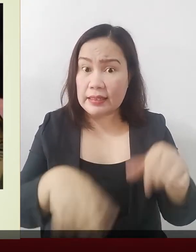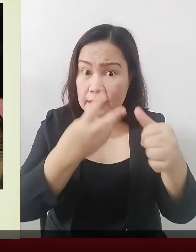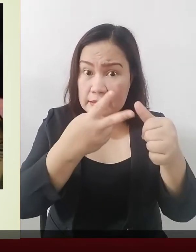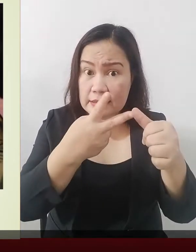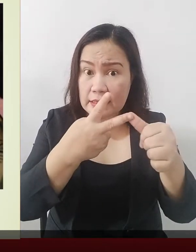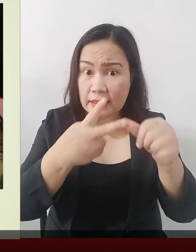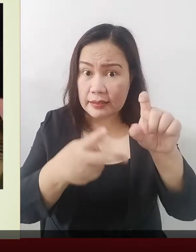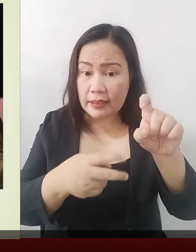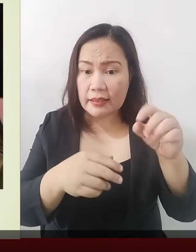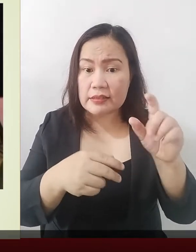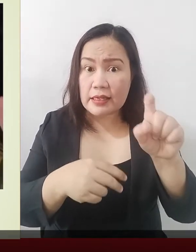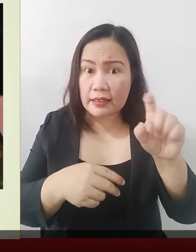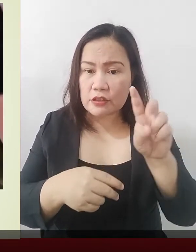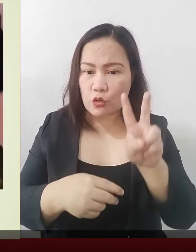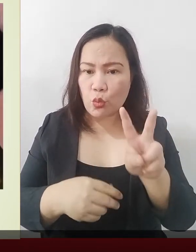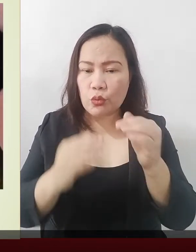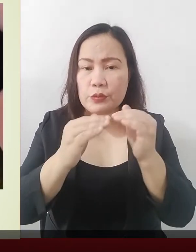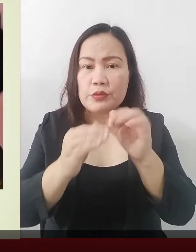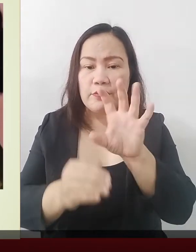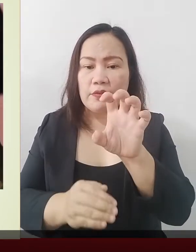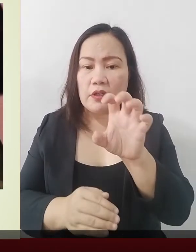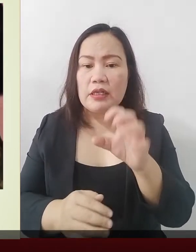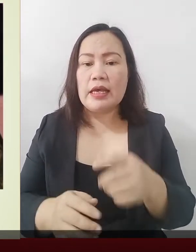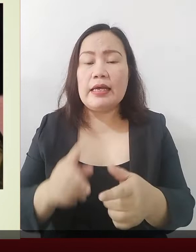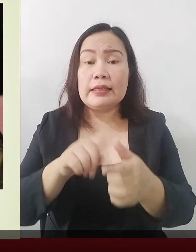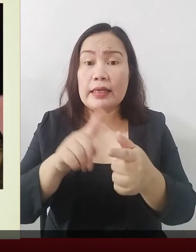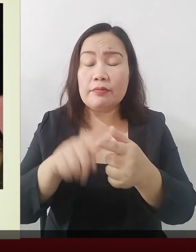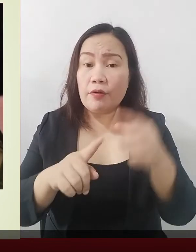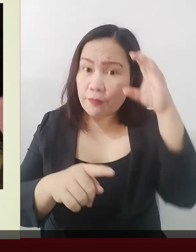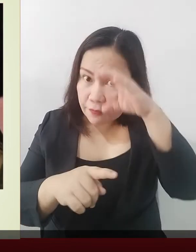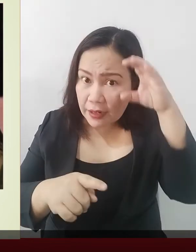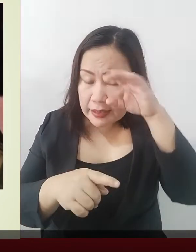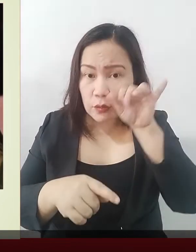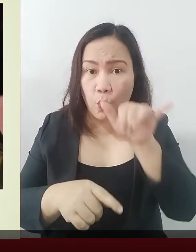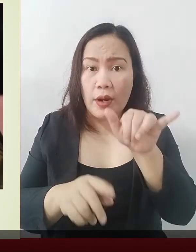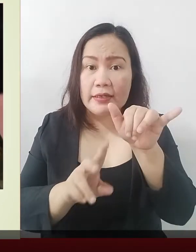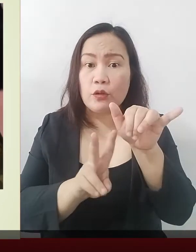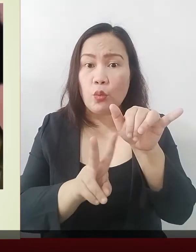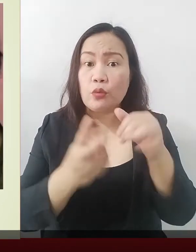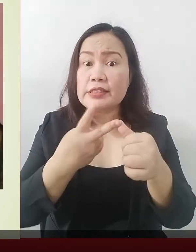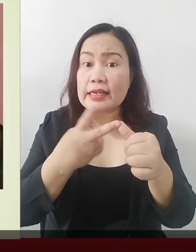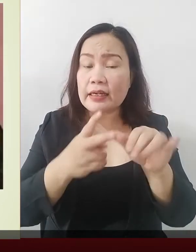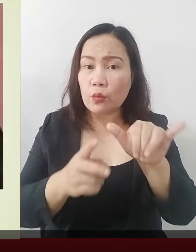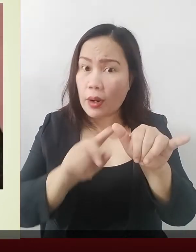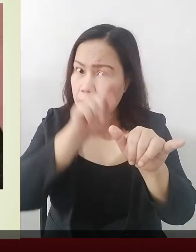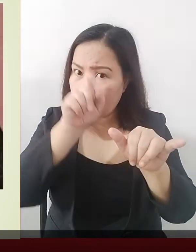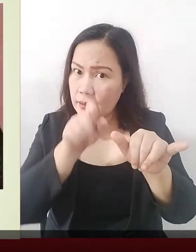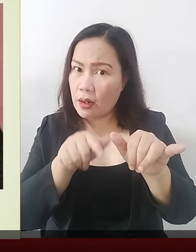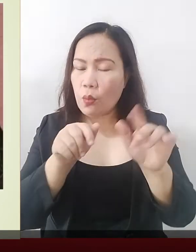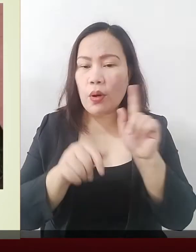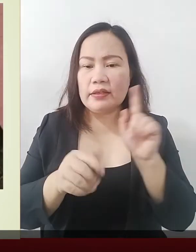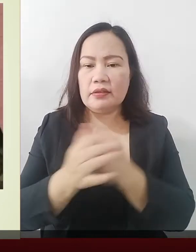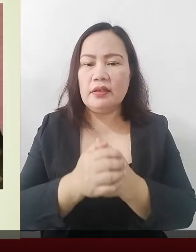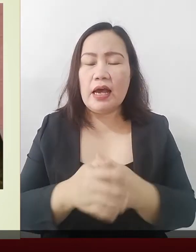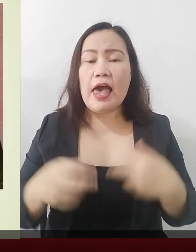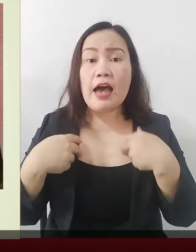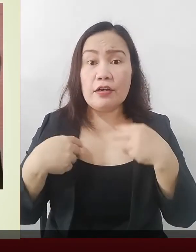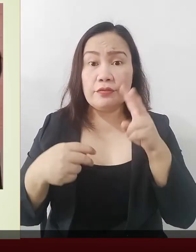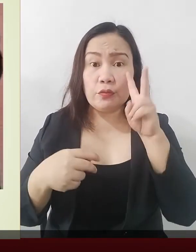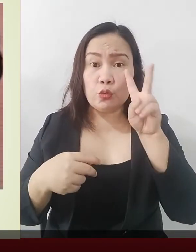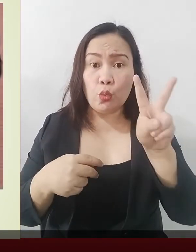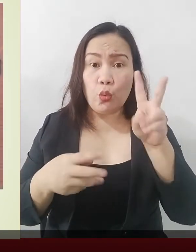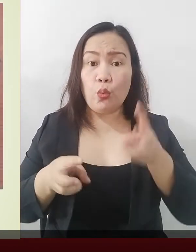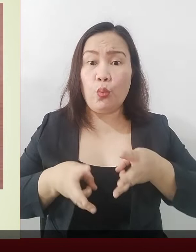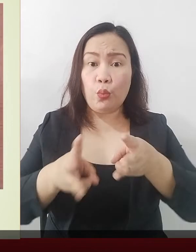2 equals 15 and we need to find y sub 2. There are two ways to